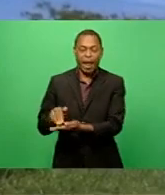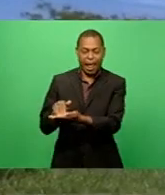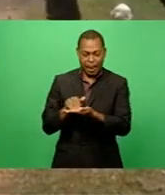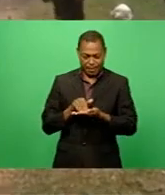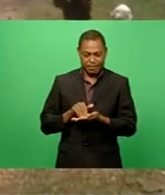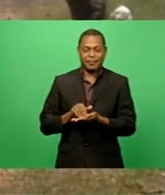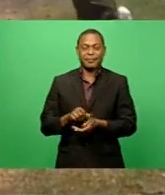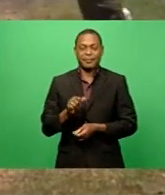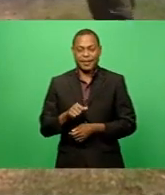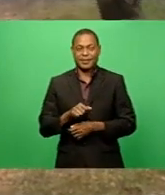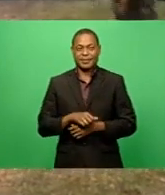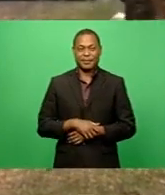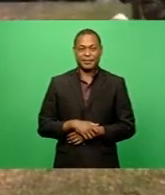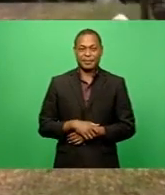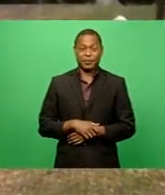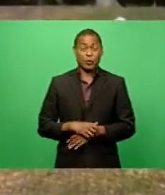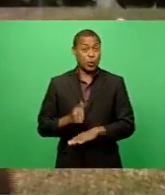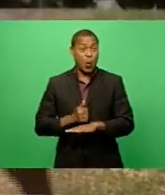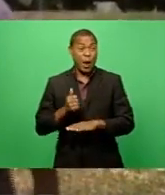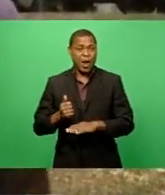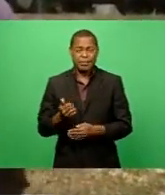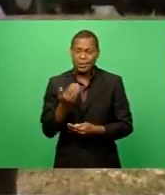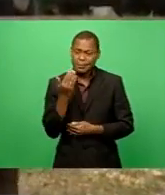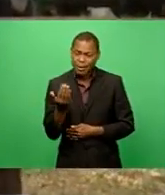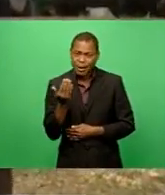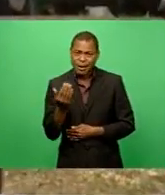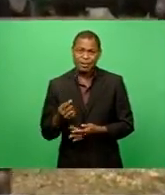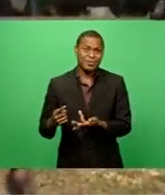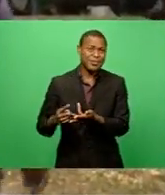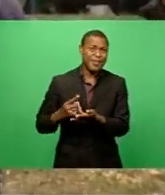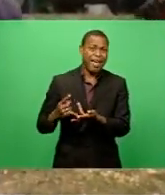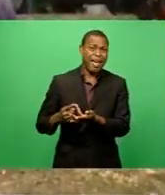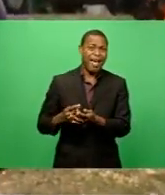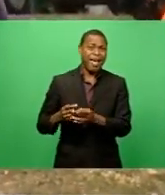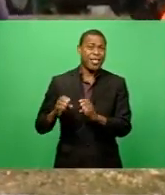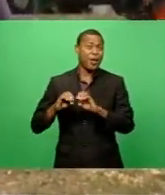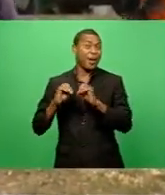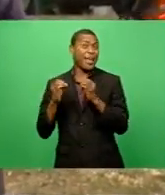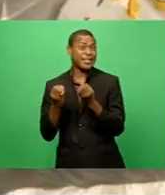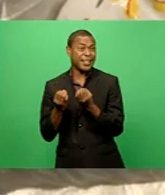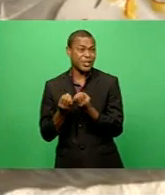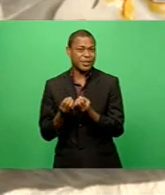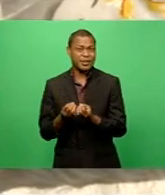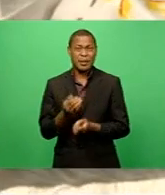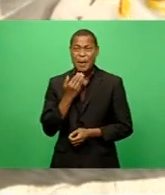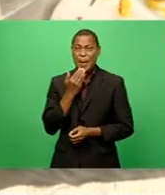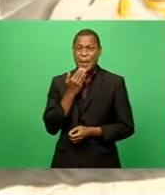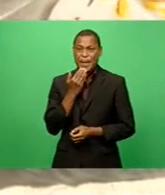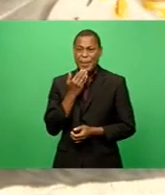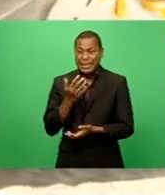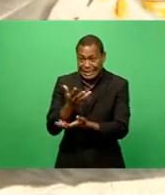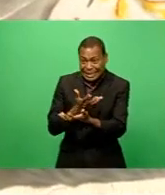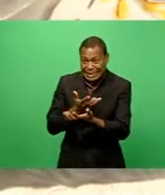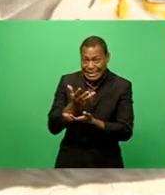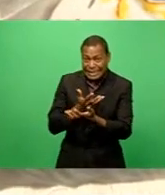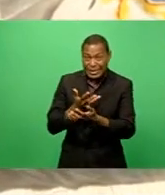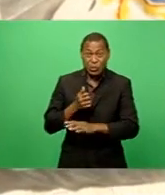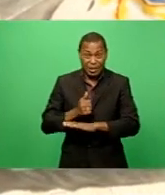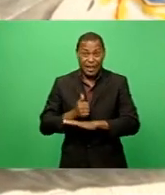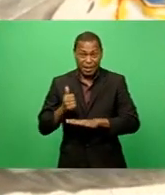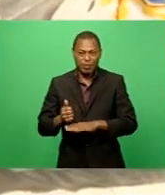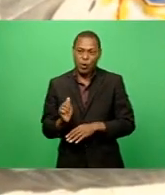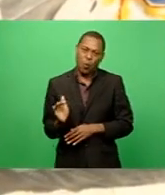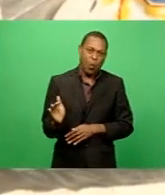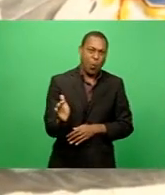left us. The government is urging other organizations providing relief assistance to liaise with them to ensure everyone gets